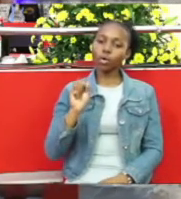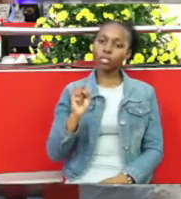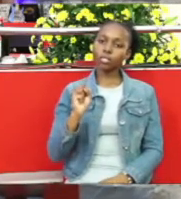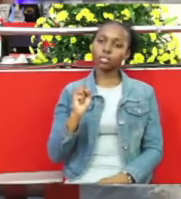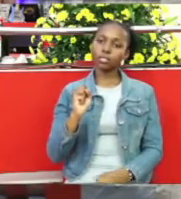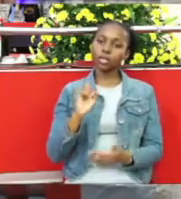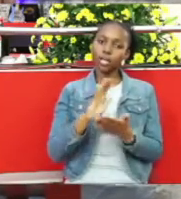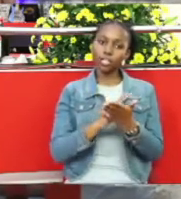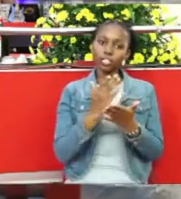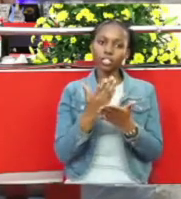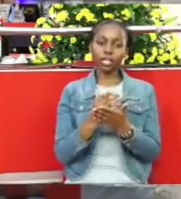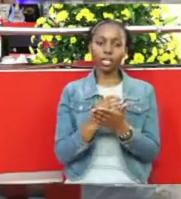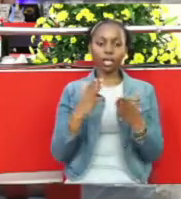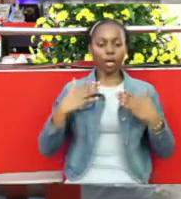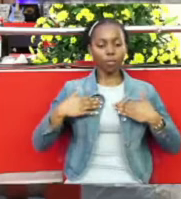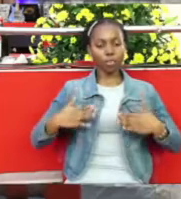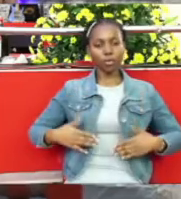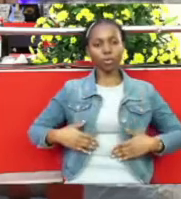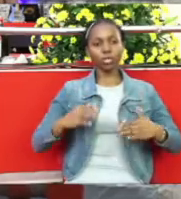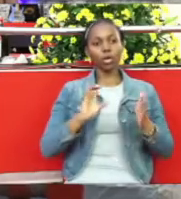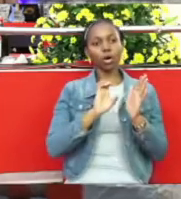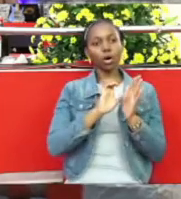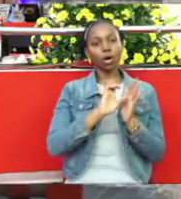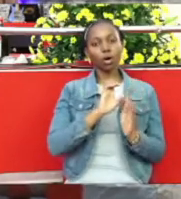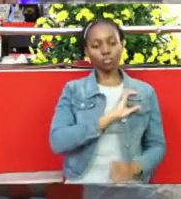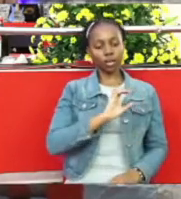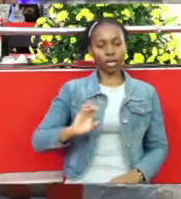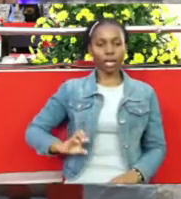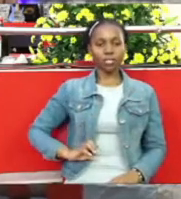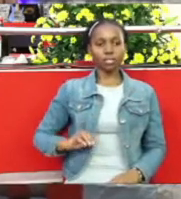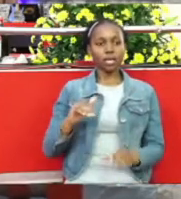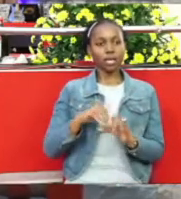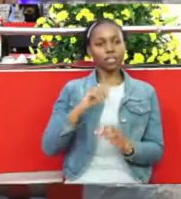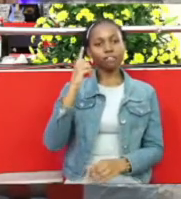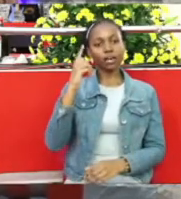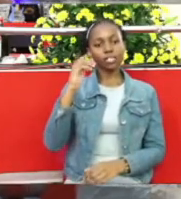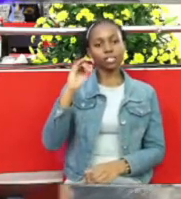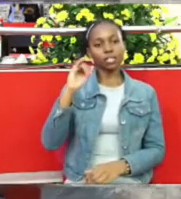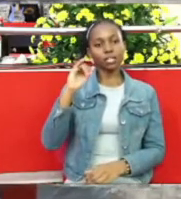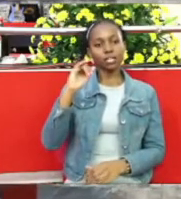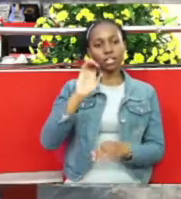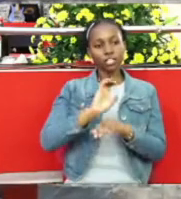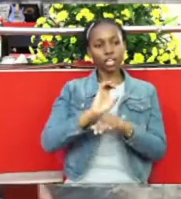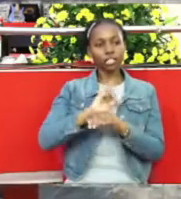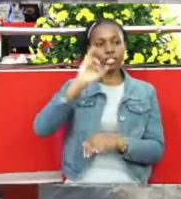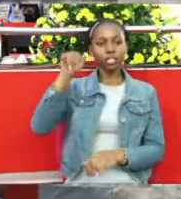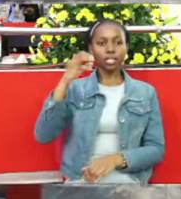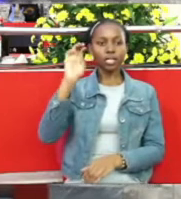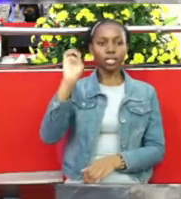Alikuwa anashiriki katika mwili wa Kristo. In the first church in Jerusalem. Katika kanisa la kwanza Jerusalem. And I want to believe Dr.